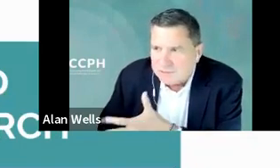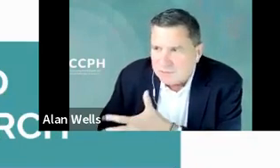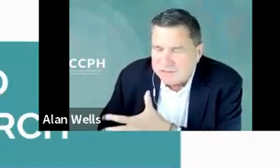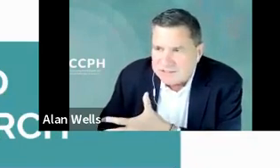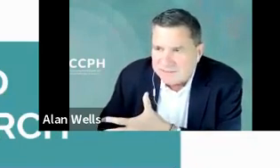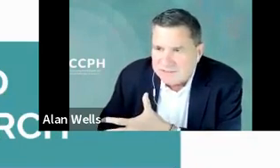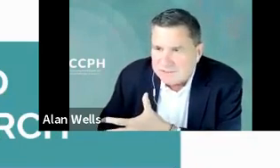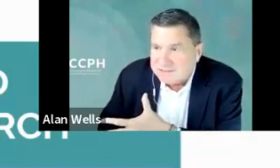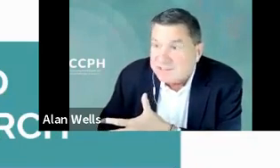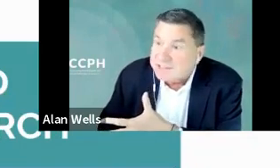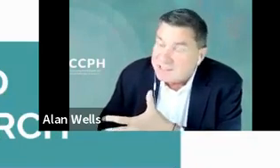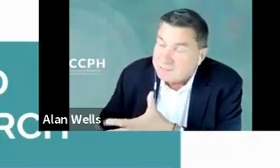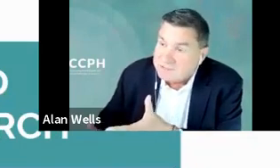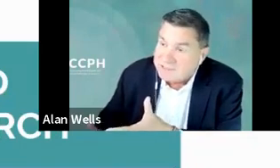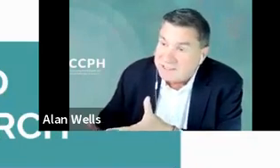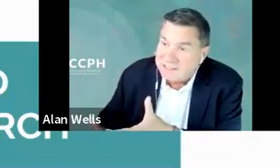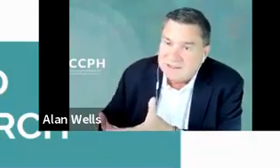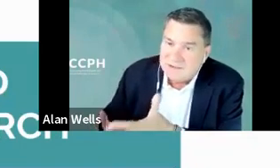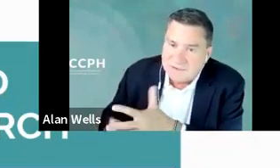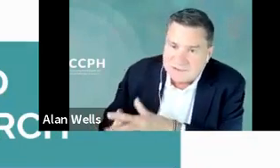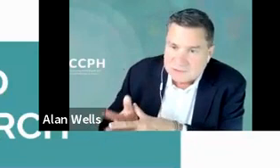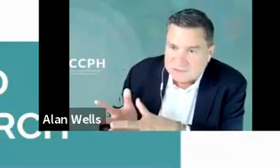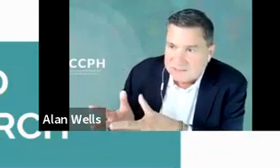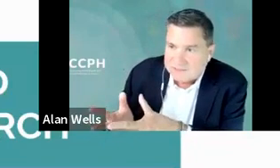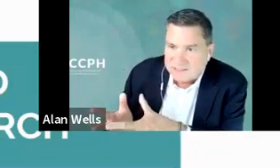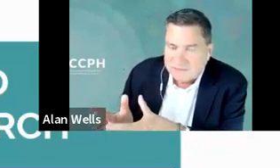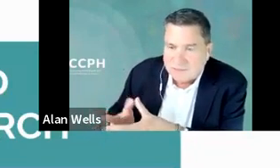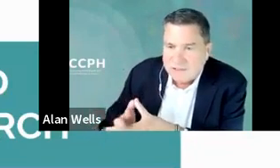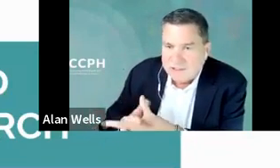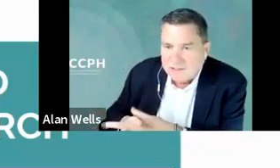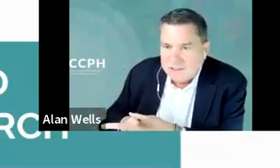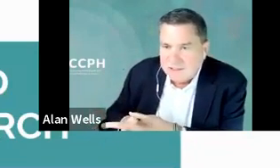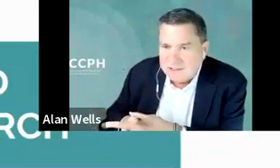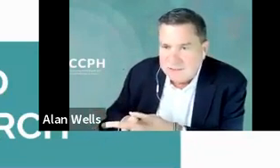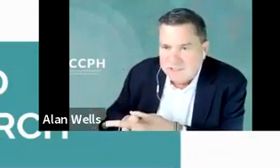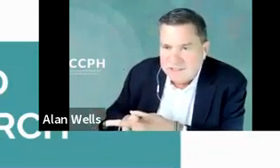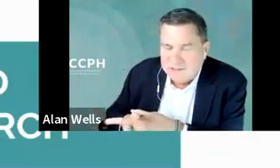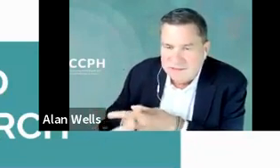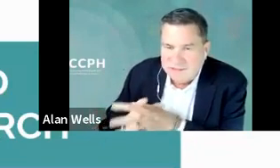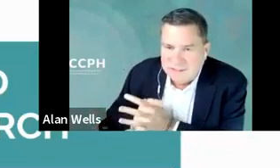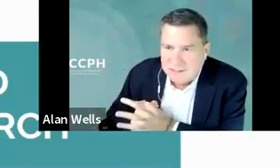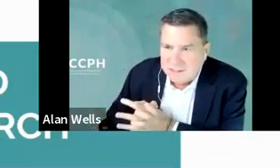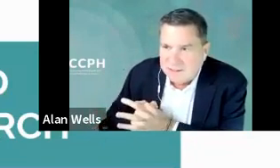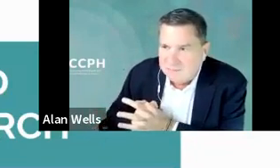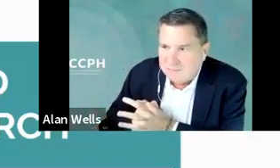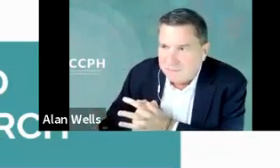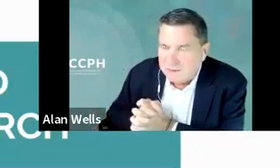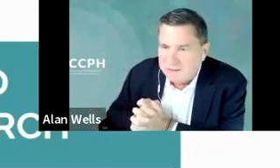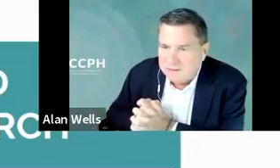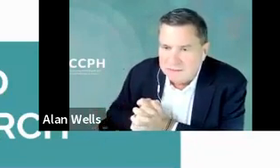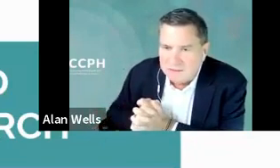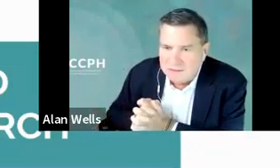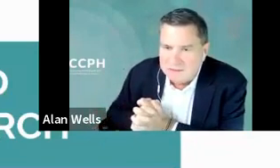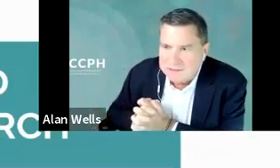be researched and what needs to be addressed. An example today, in our very short time together, could be the